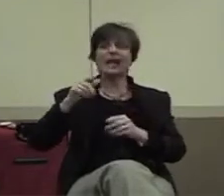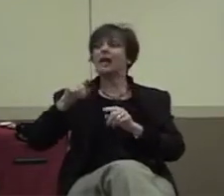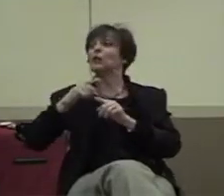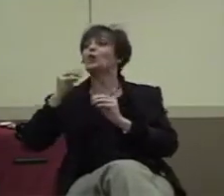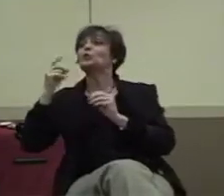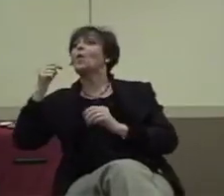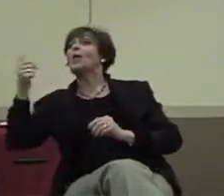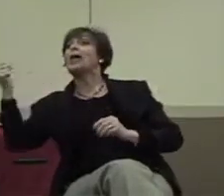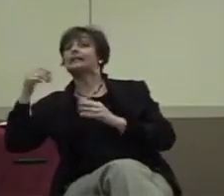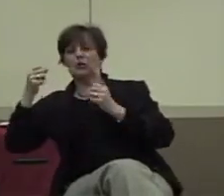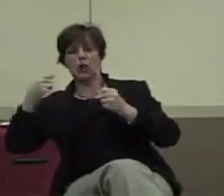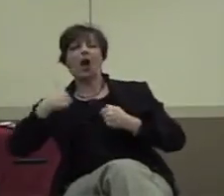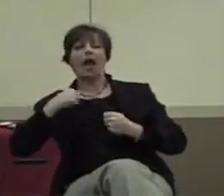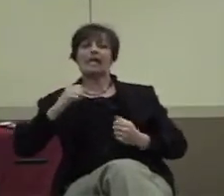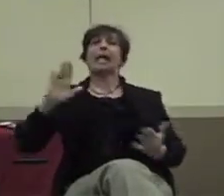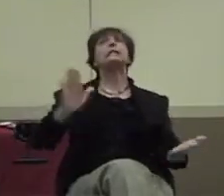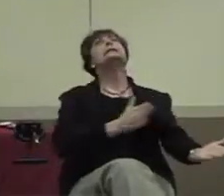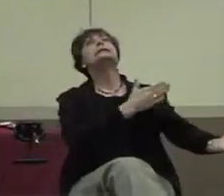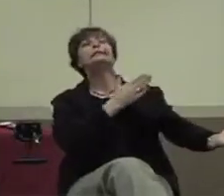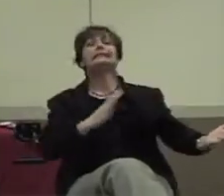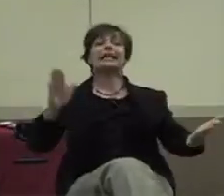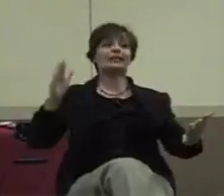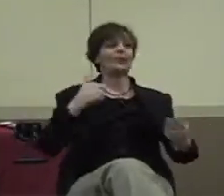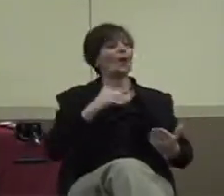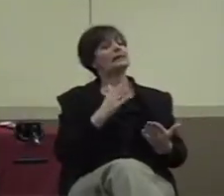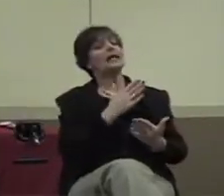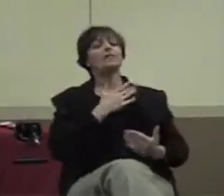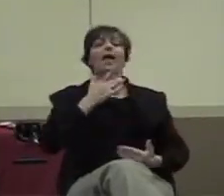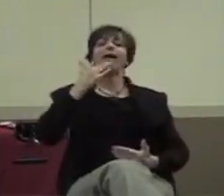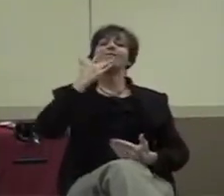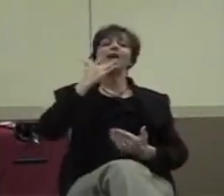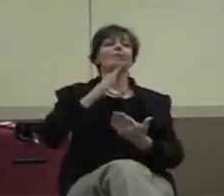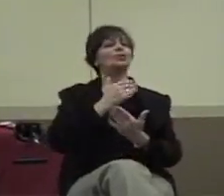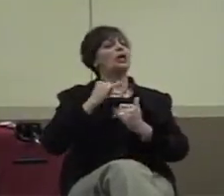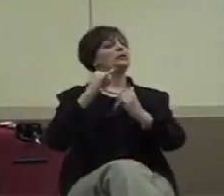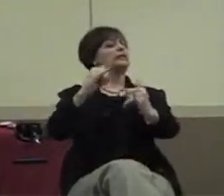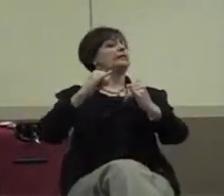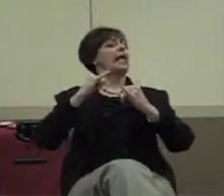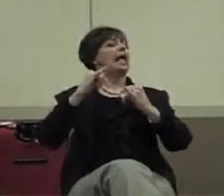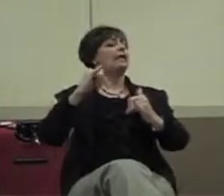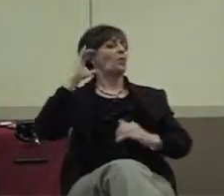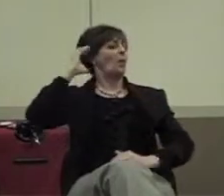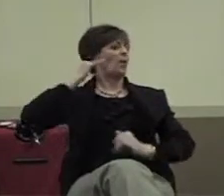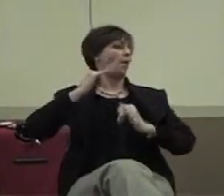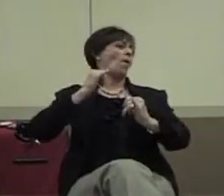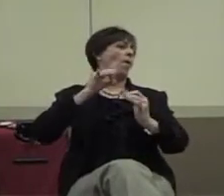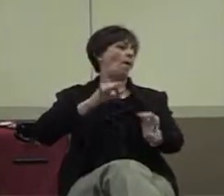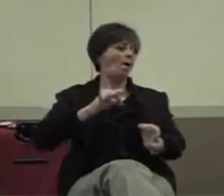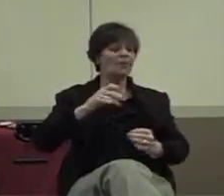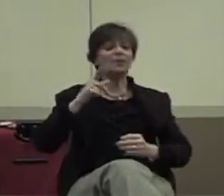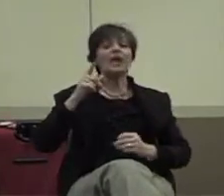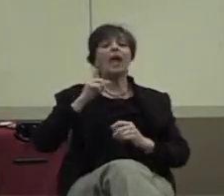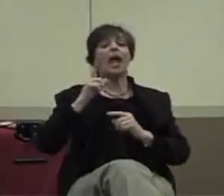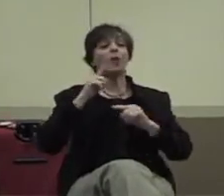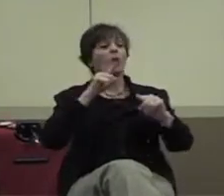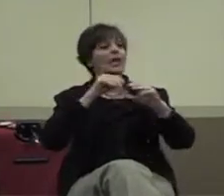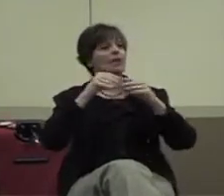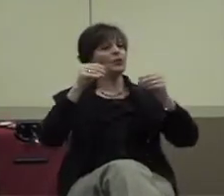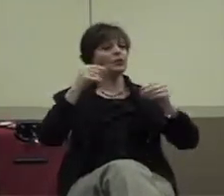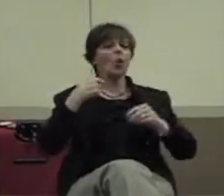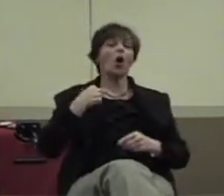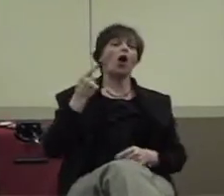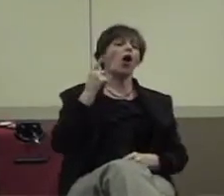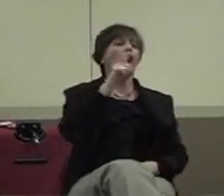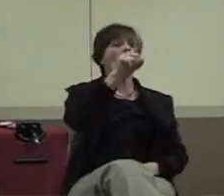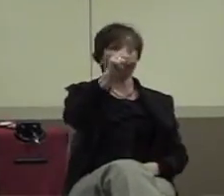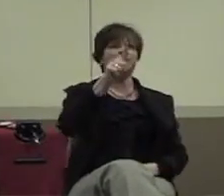I sang my favorite song, just like the person on the radio. And then I went in the store, and here's what I do. And I did that so that I